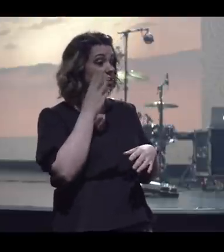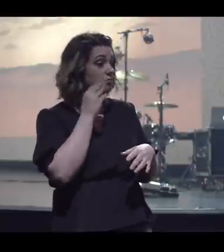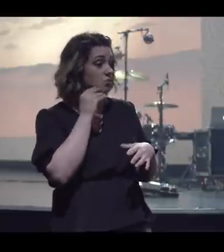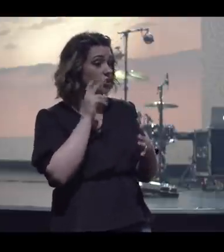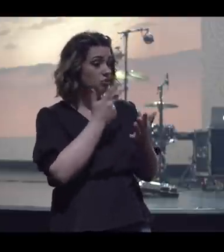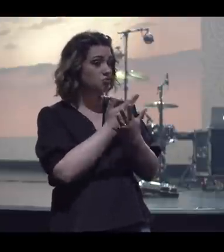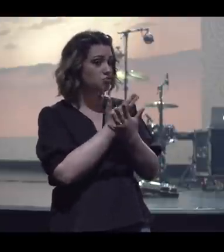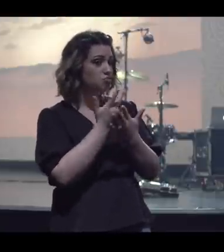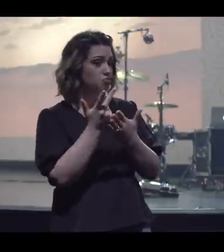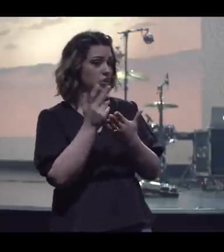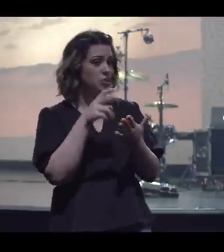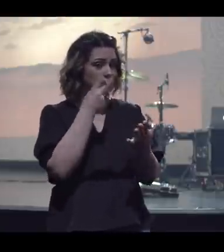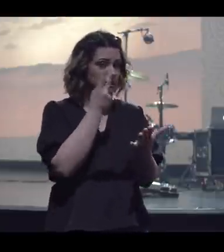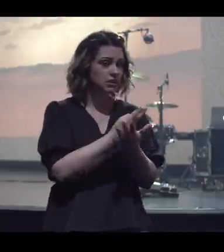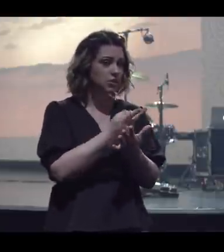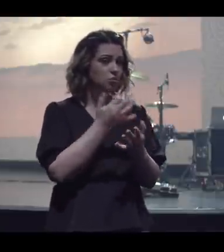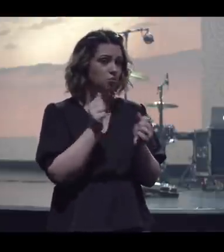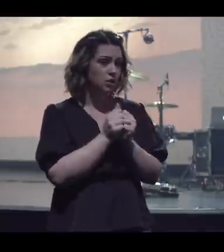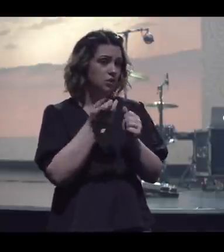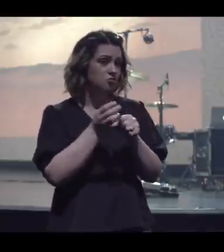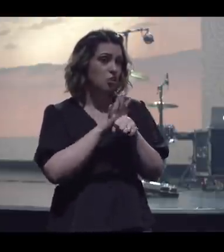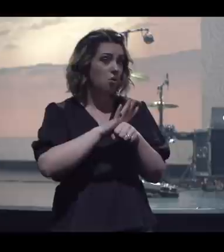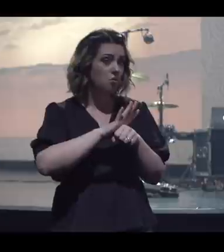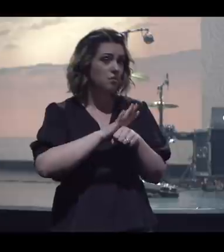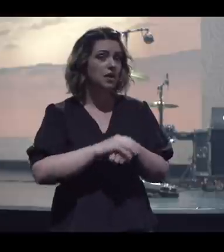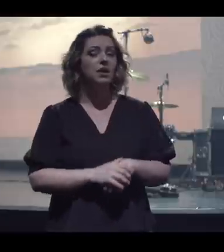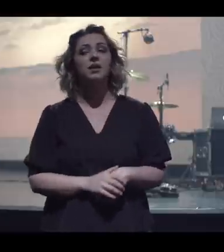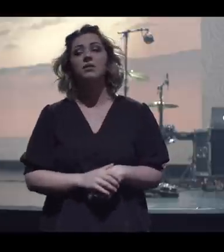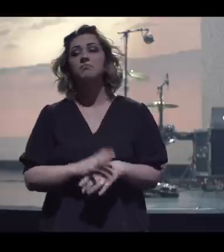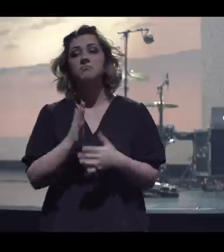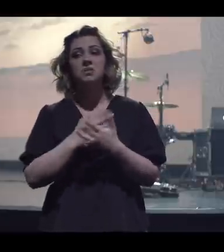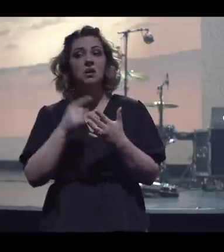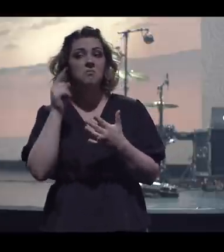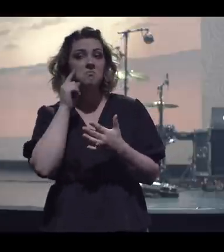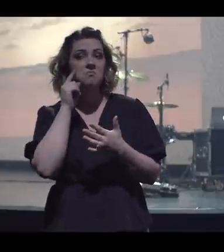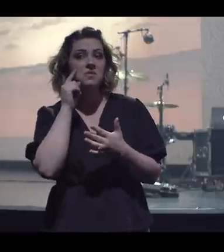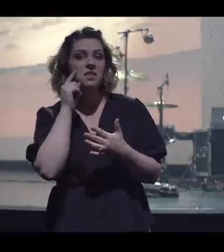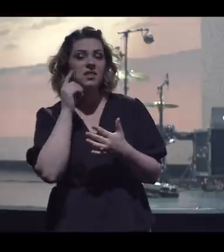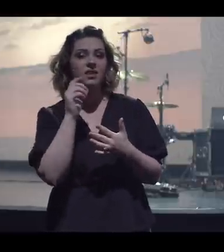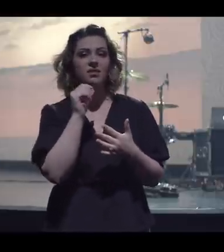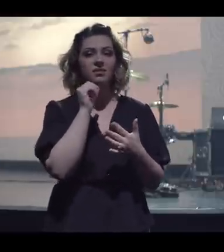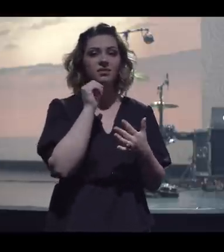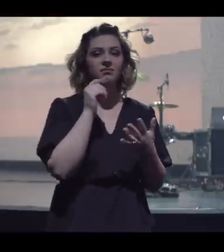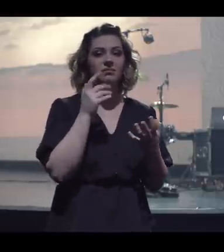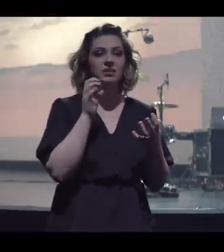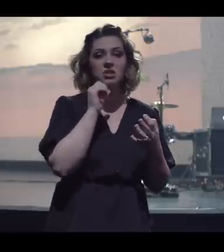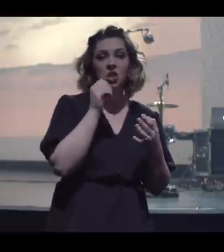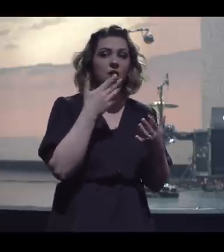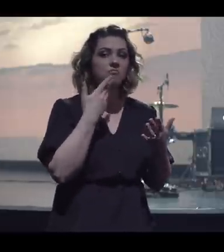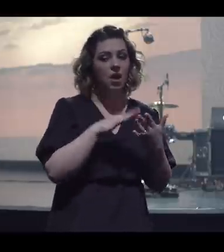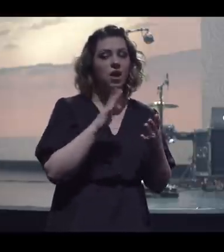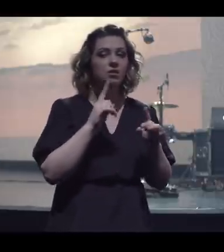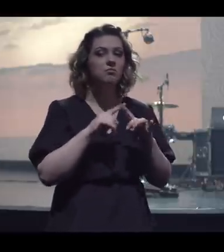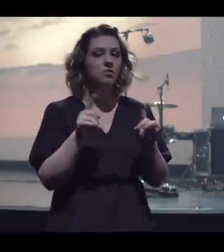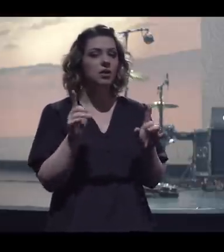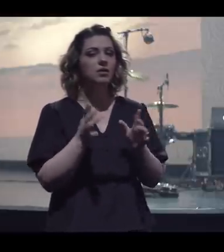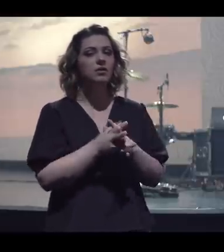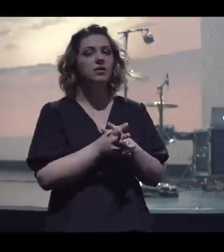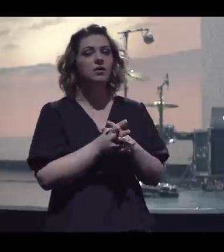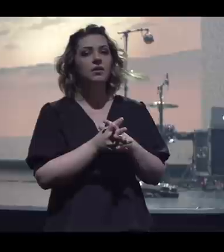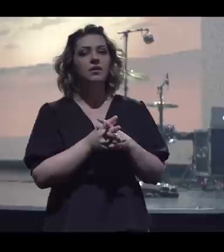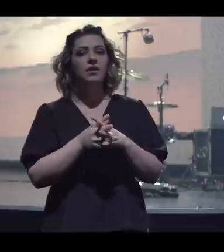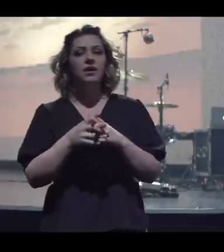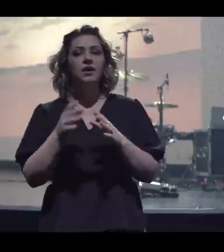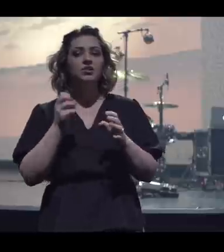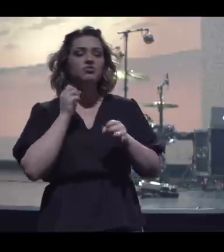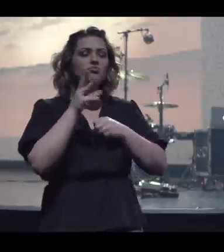And some of you going, that's nothing. You should see my life. And it's not physical, it's spiritual. I'm on my back and I'm screaming for help, but if the enemy gets here,